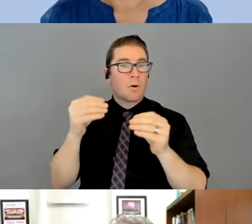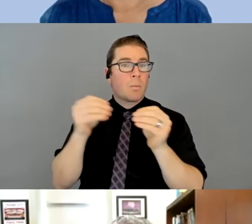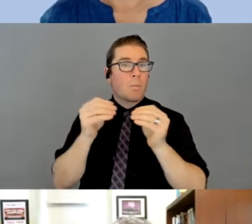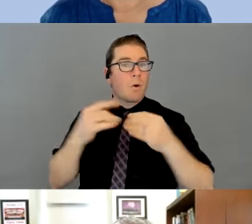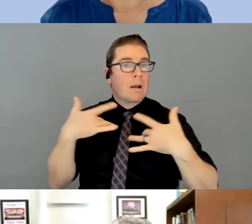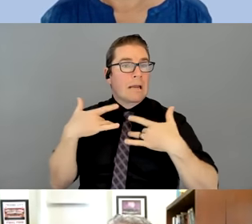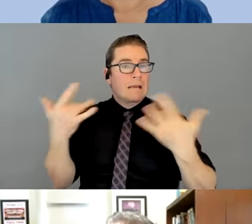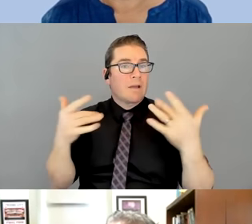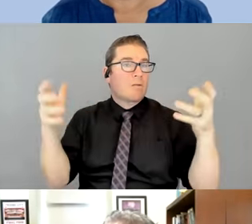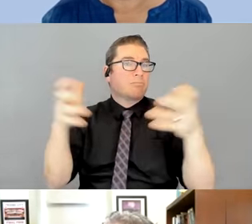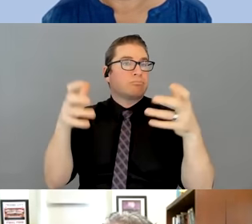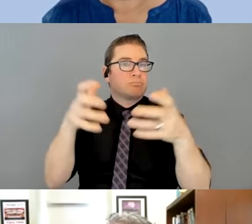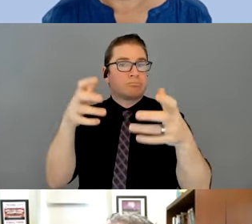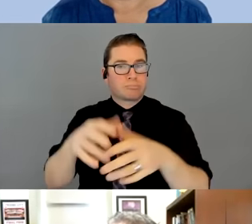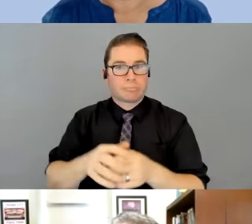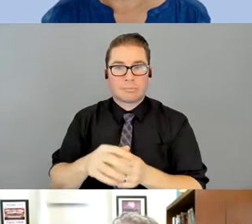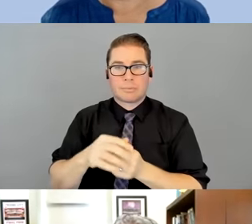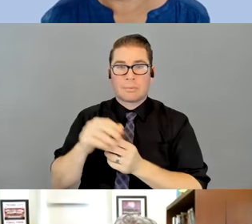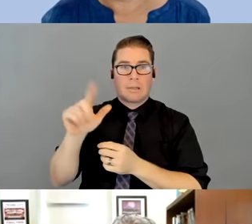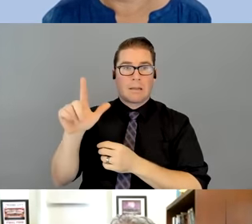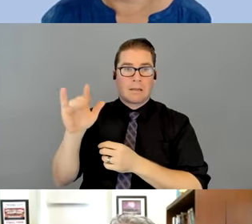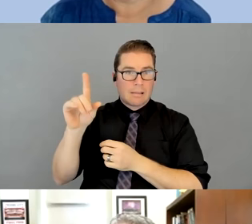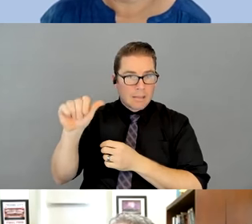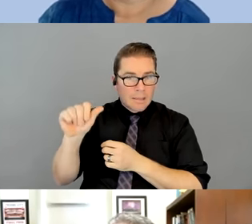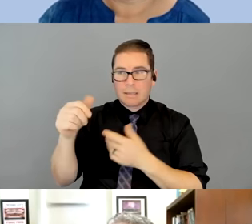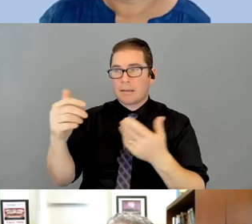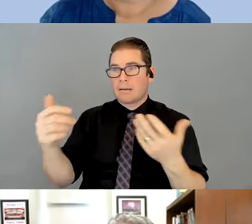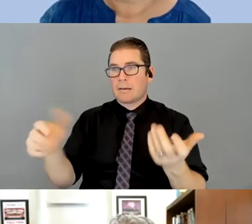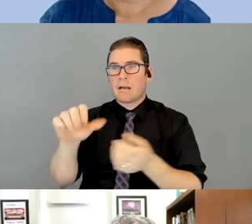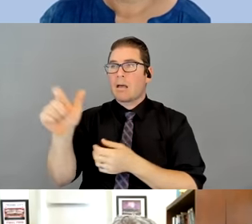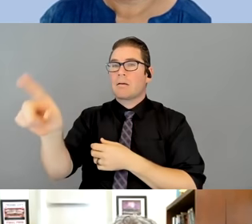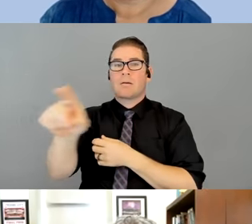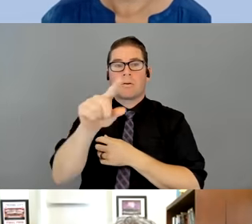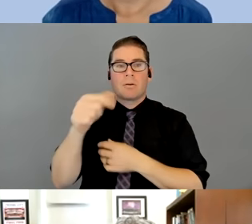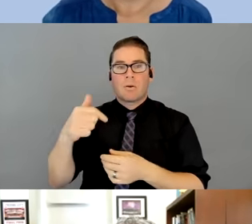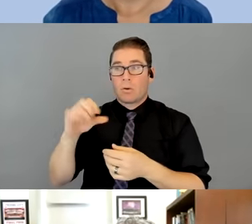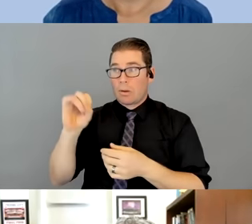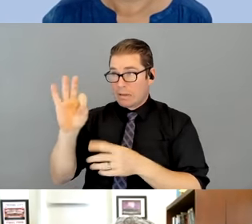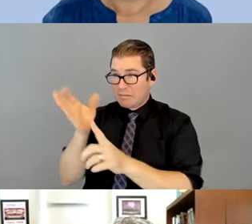convince Lydia and or others to do a few more of those, it'd be wonderful. So thank you.